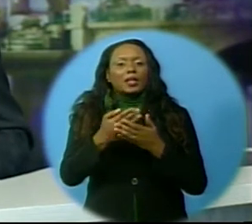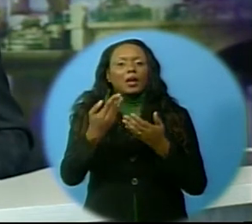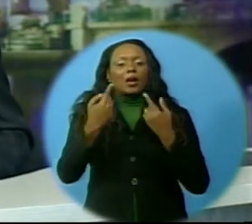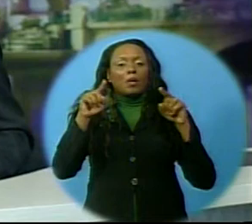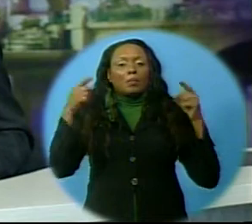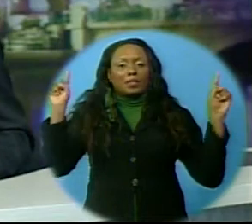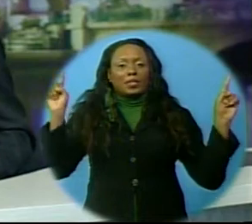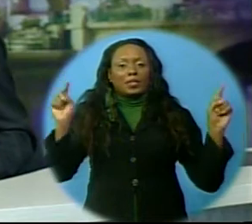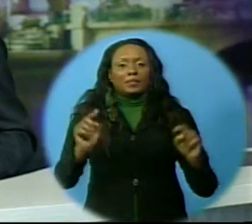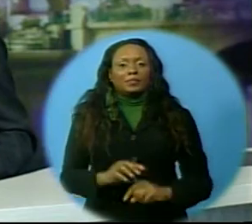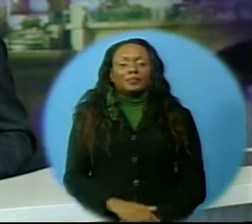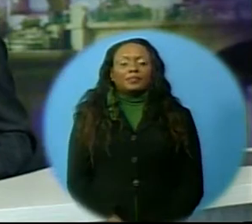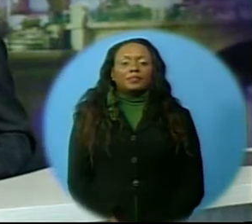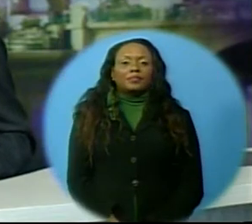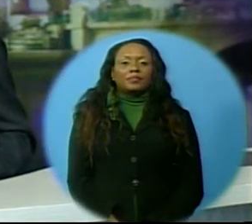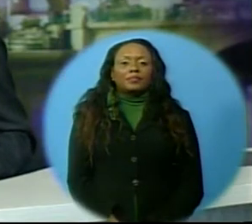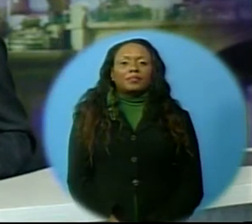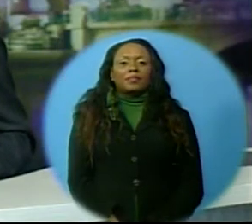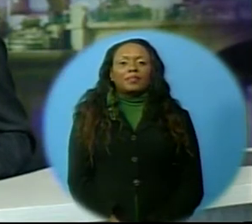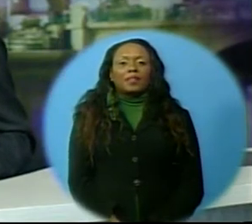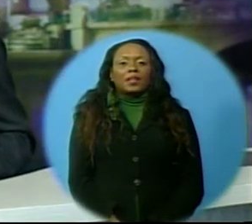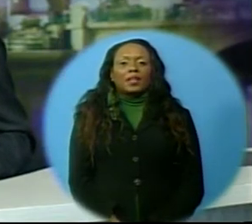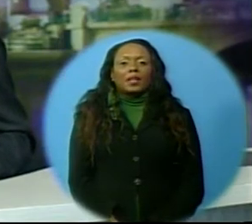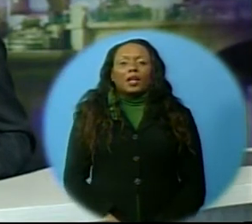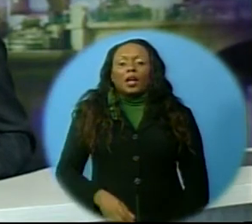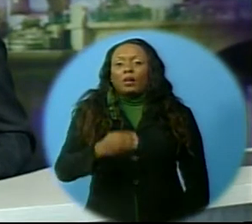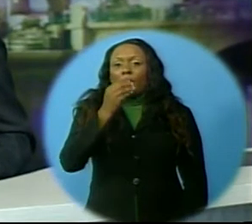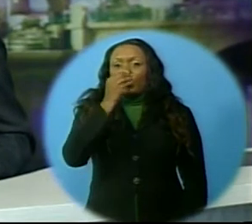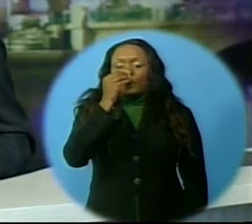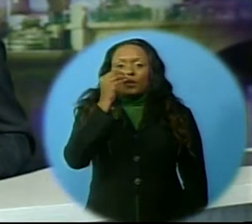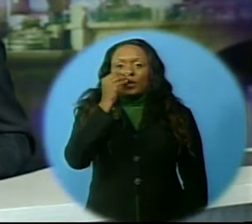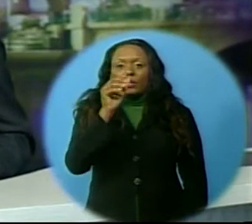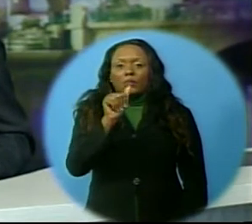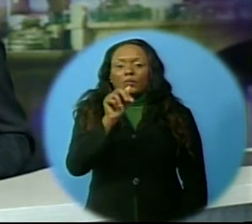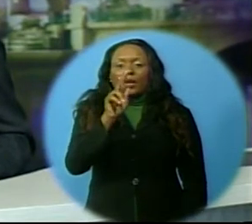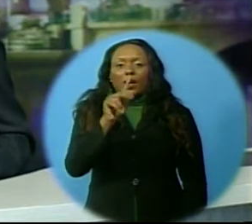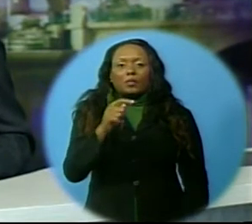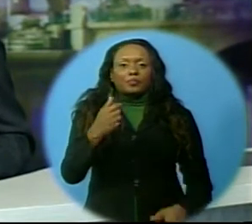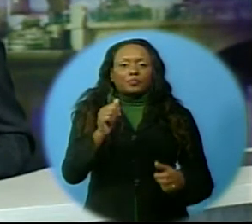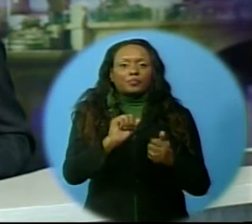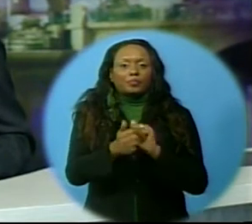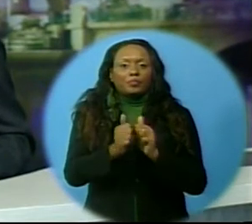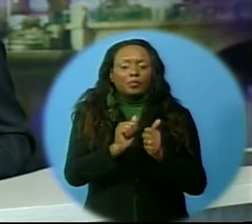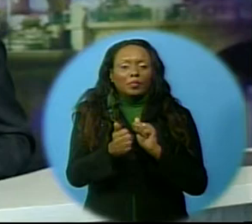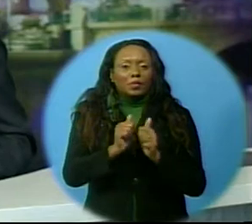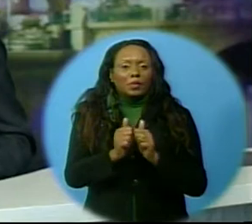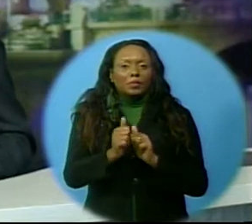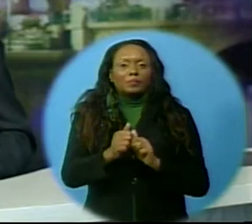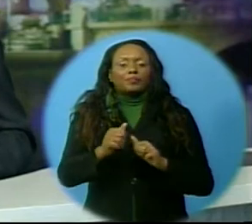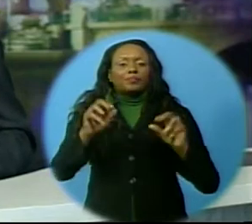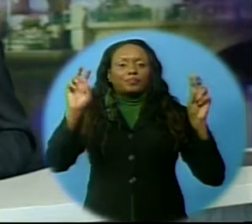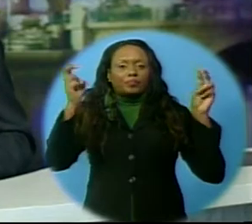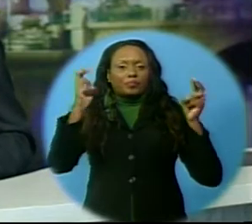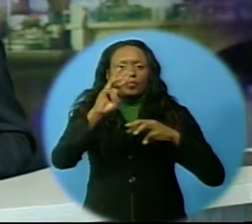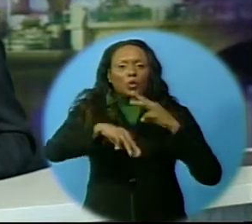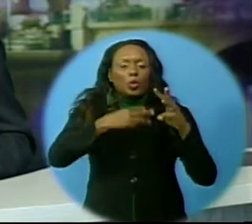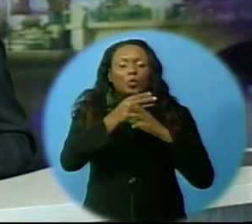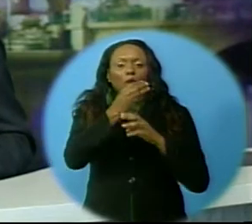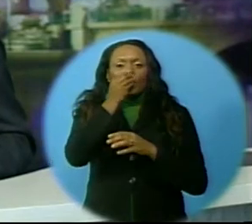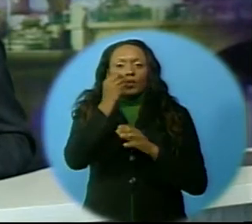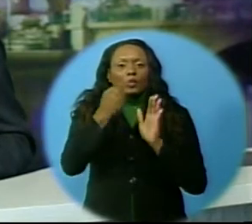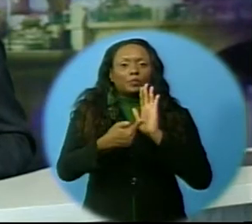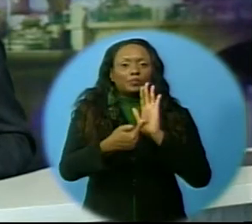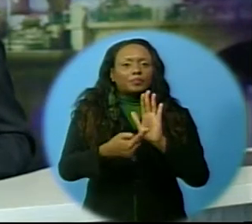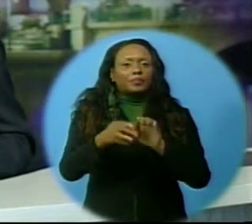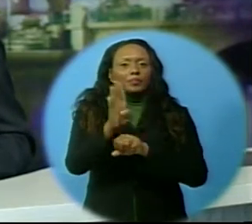accomplishment. Well, it's the Olympics of flower art competitions. We're talking about the World Flower Show. And Barbados has